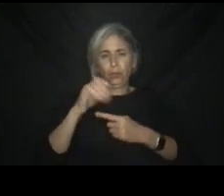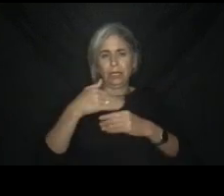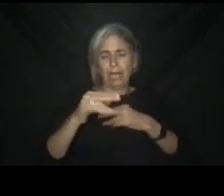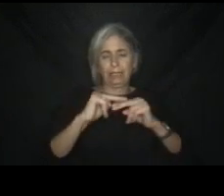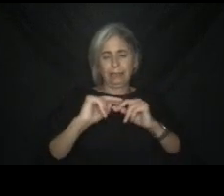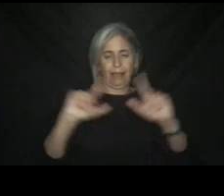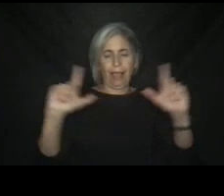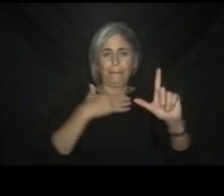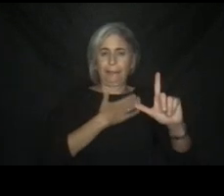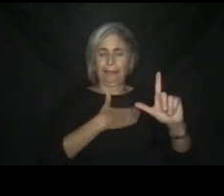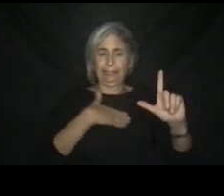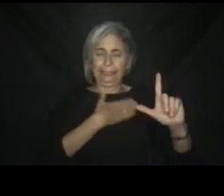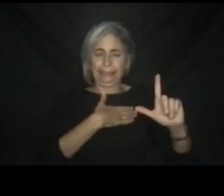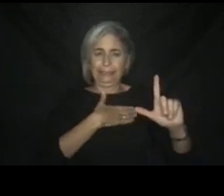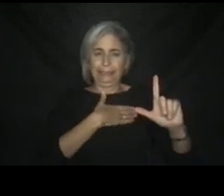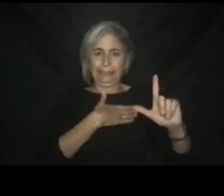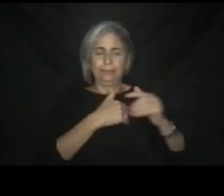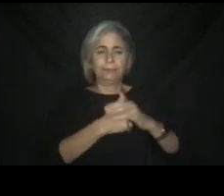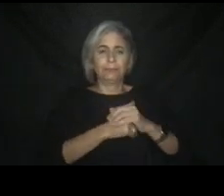please.